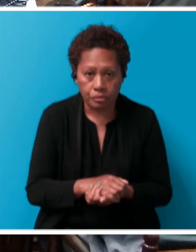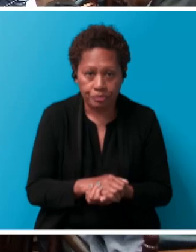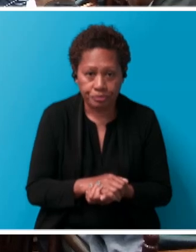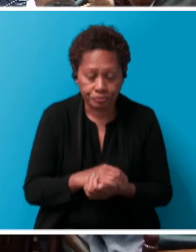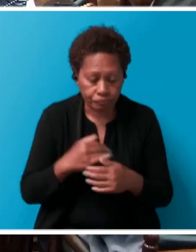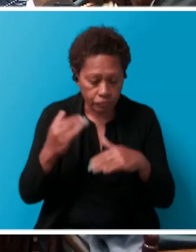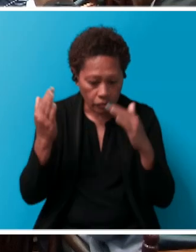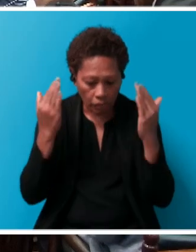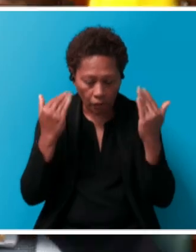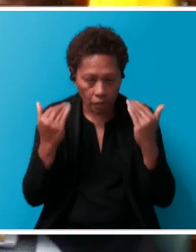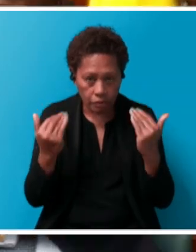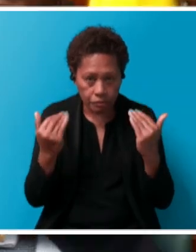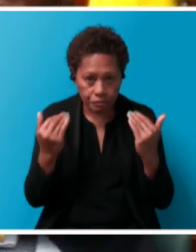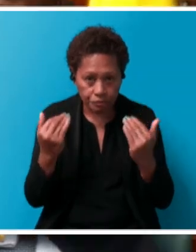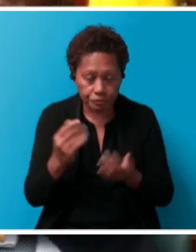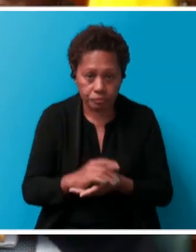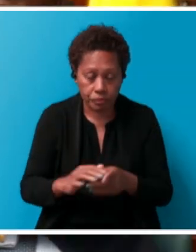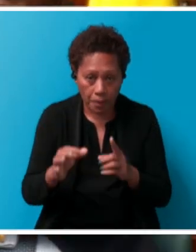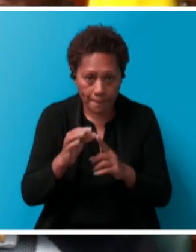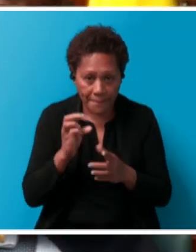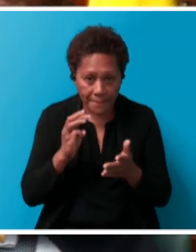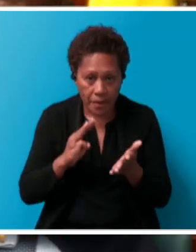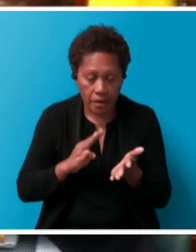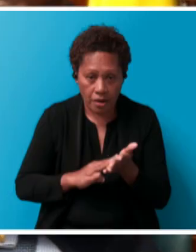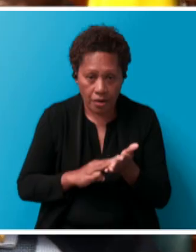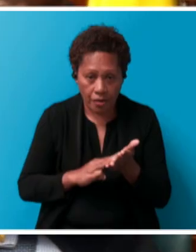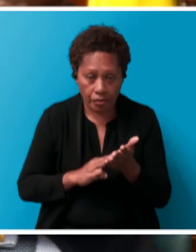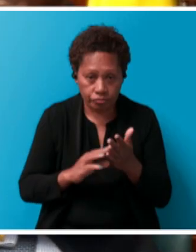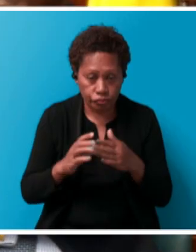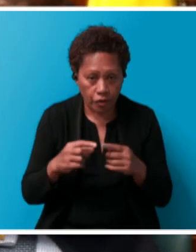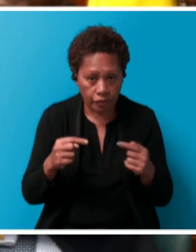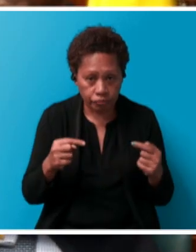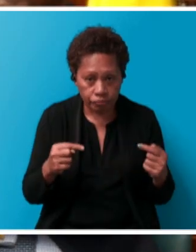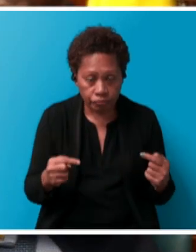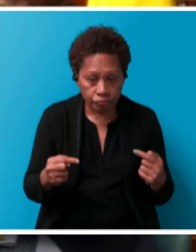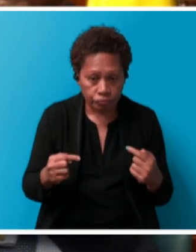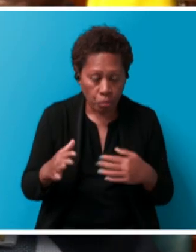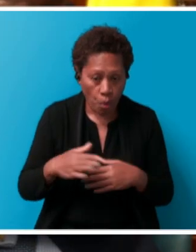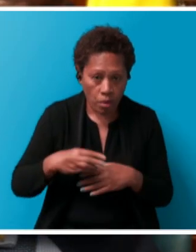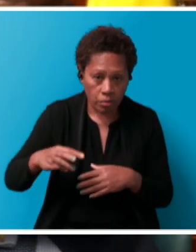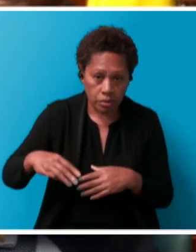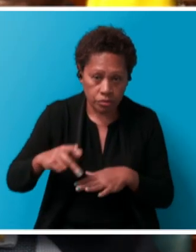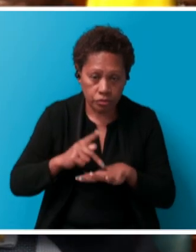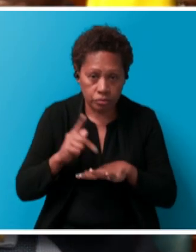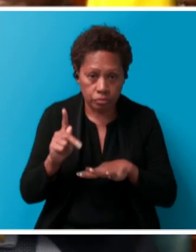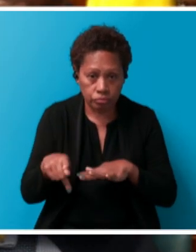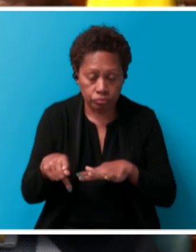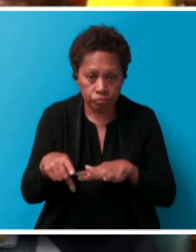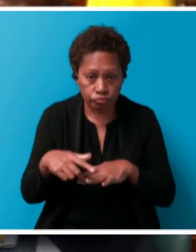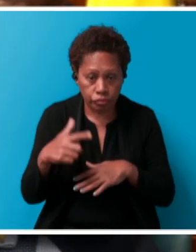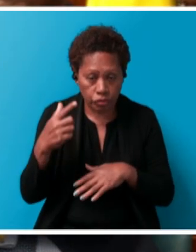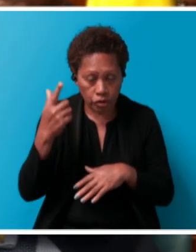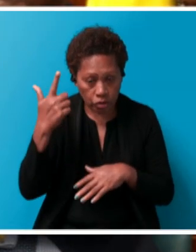Speaker, Honourable Prime Minister, Honourable Leader of the Opposition, Honourable Members of Parliament, ladies and gentlemen,